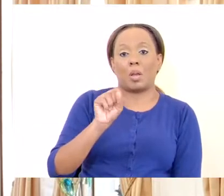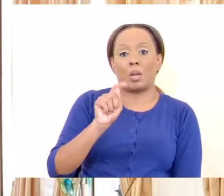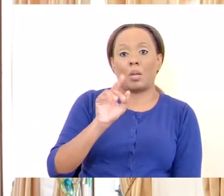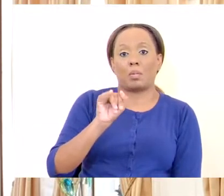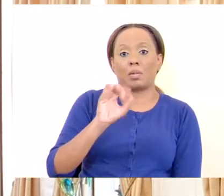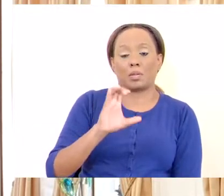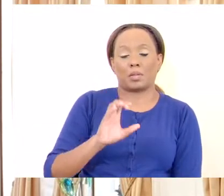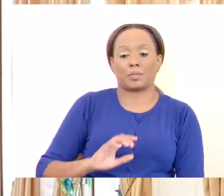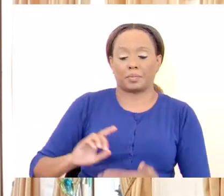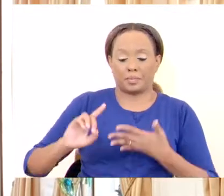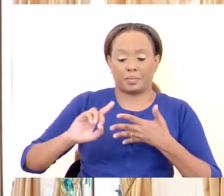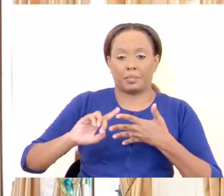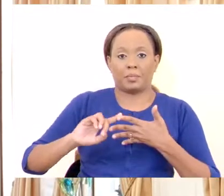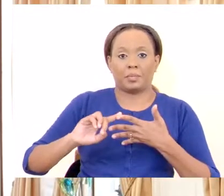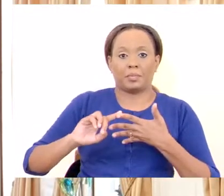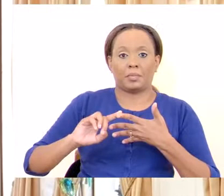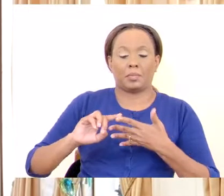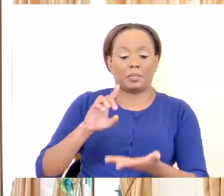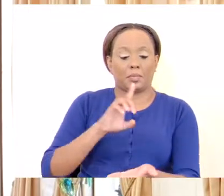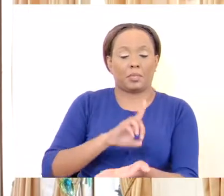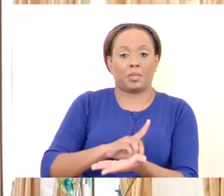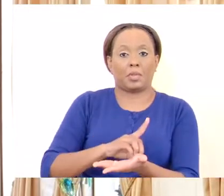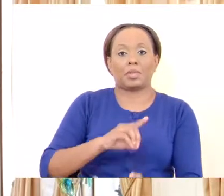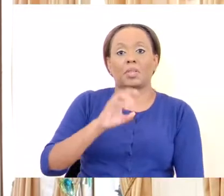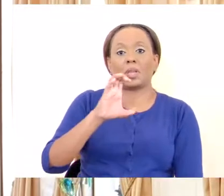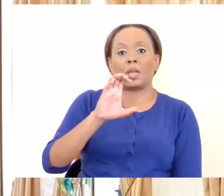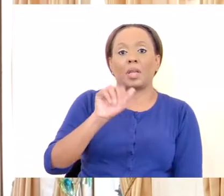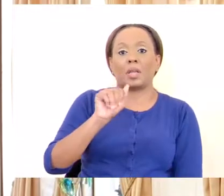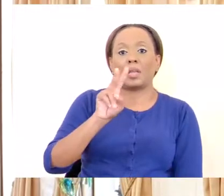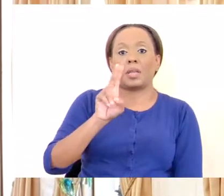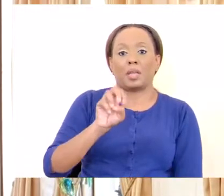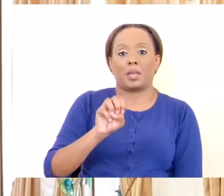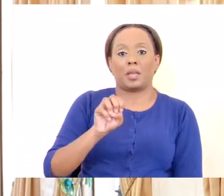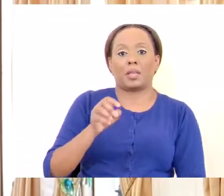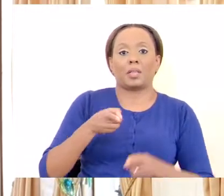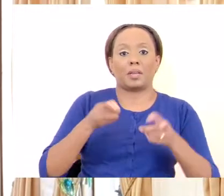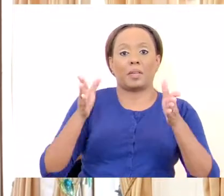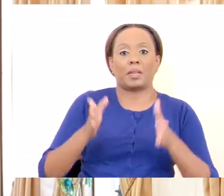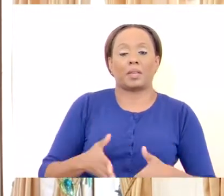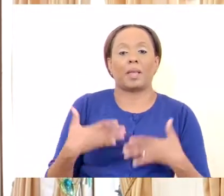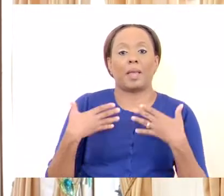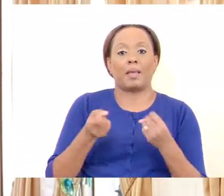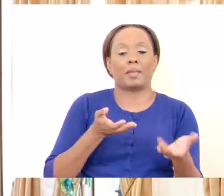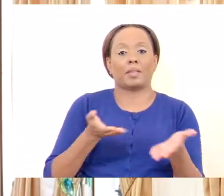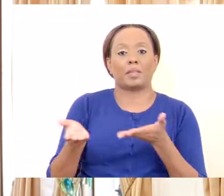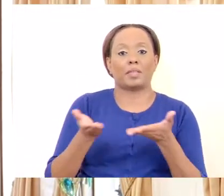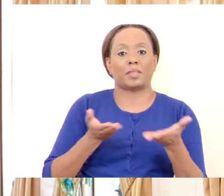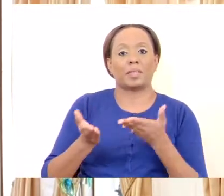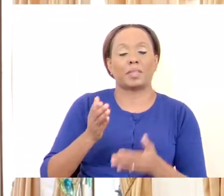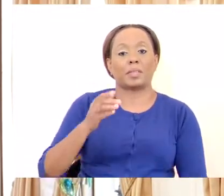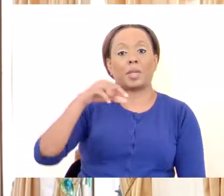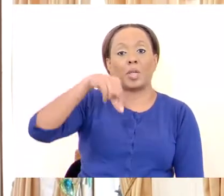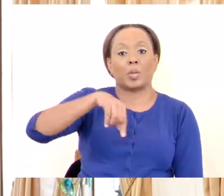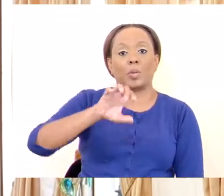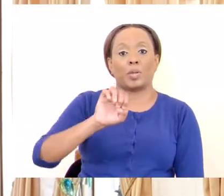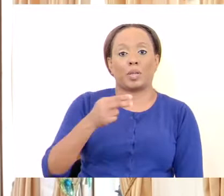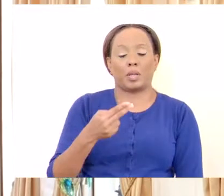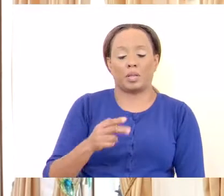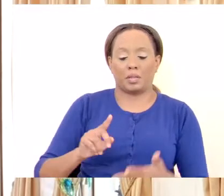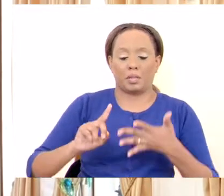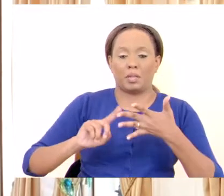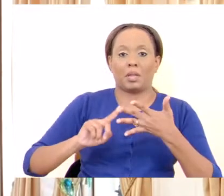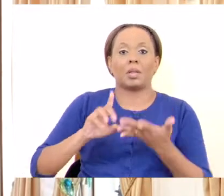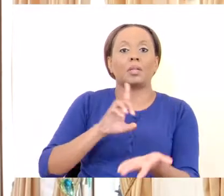Wellness, Dr. Clyde Cave, Director of Medical Services of the Queen Elizabeth Hospital, and Dr. Anton